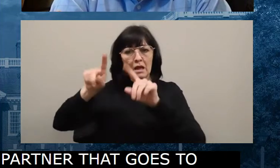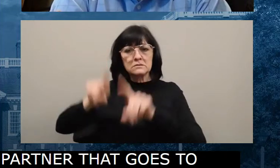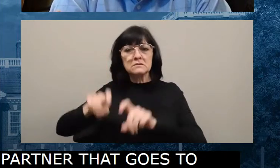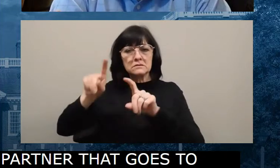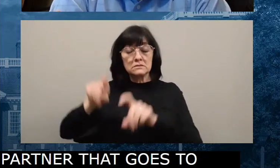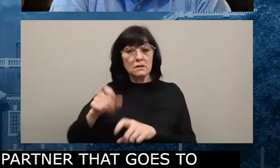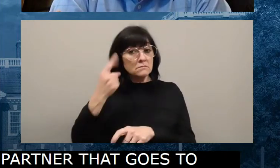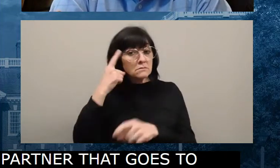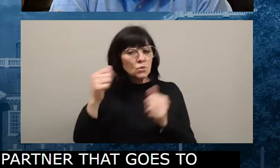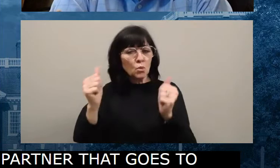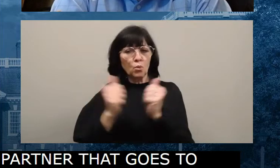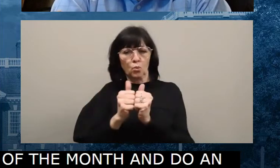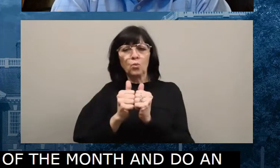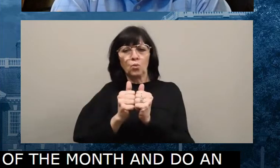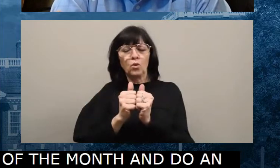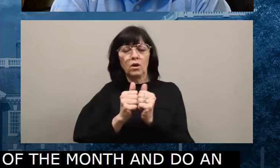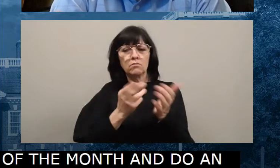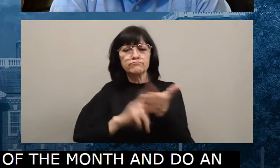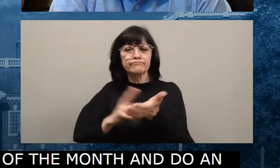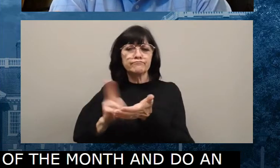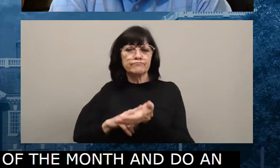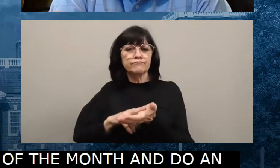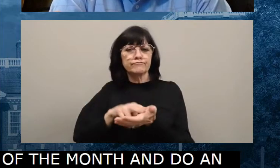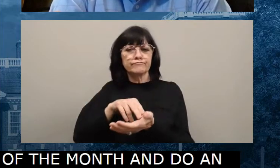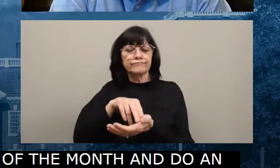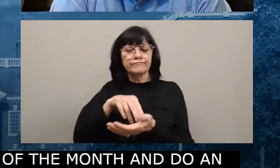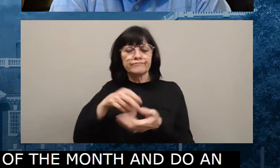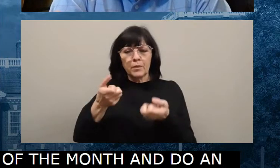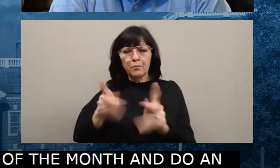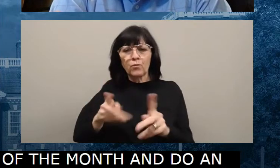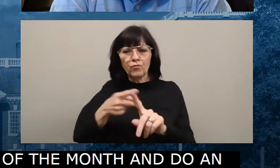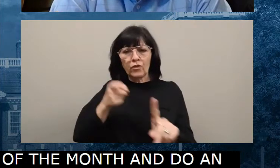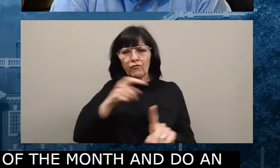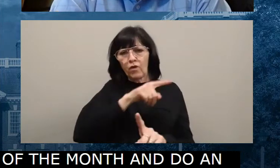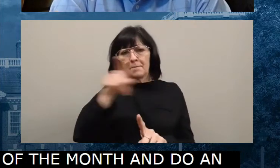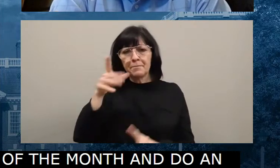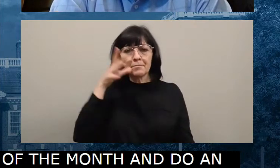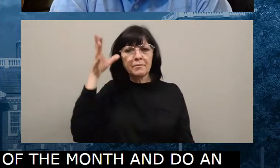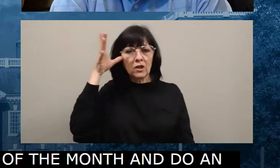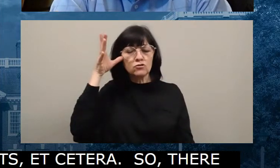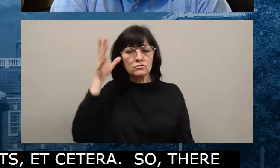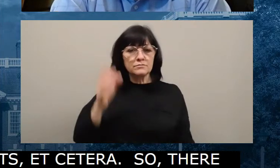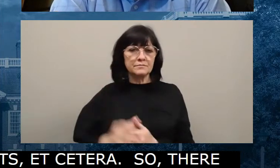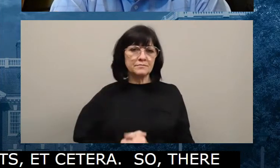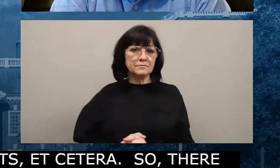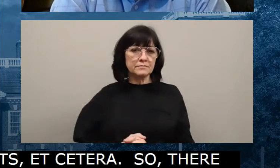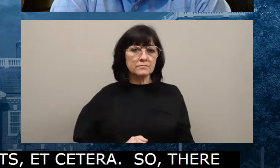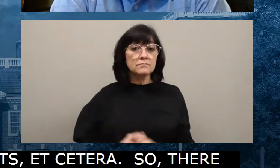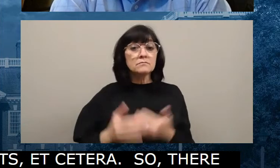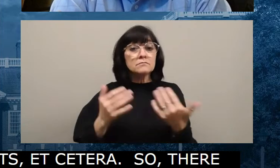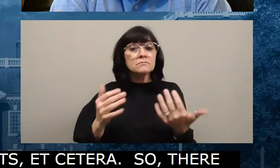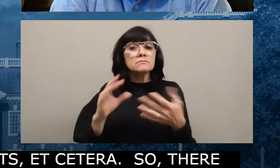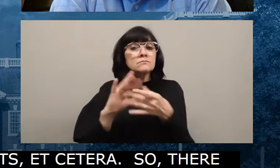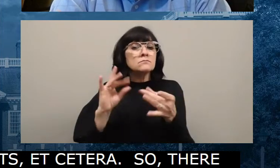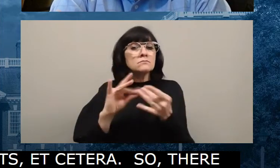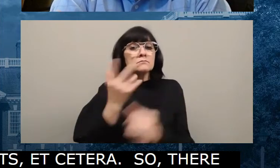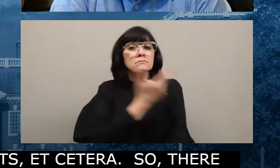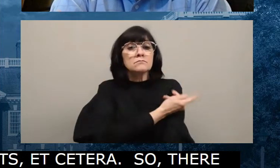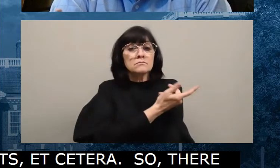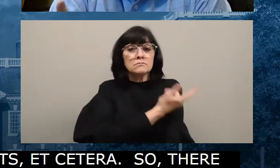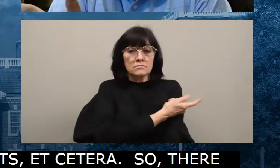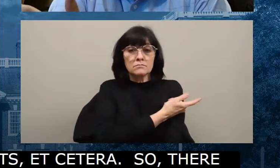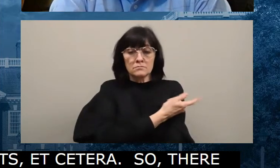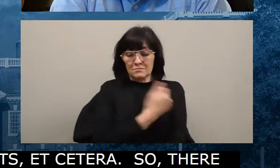So there's ample opportunities out there. So moving on from testing, we'll talk about vaccination a little bit this weekend and give a recap.